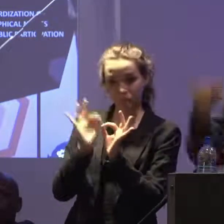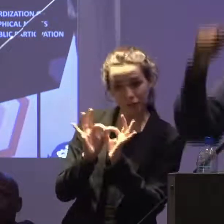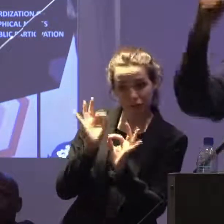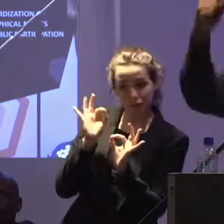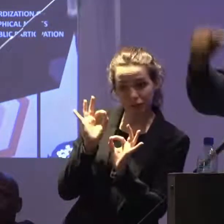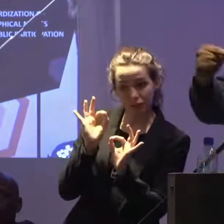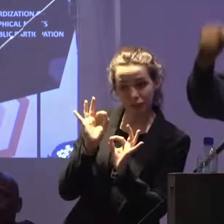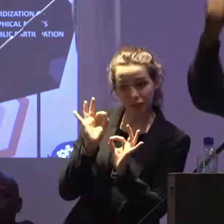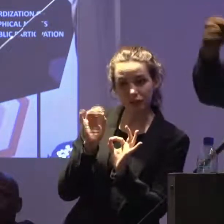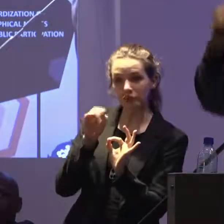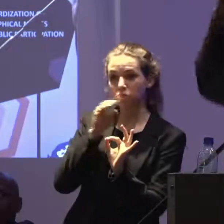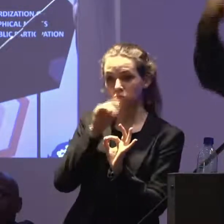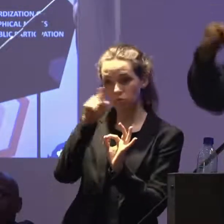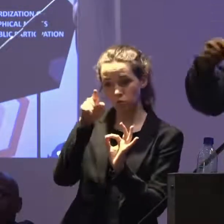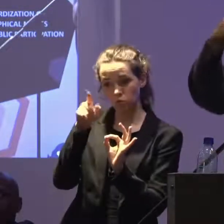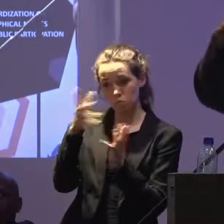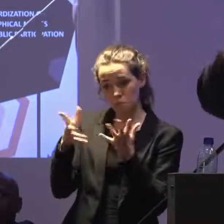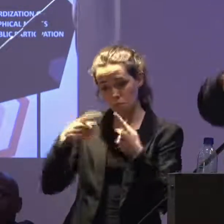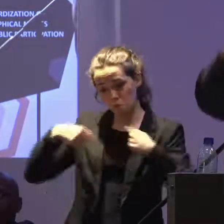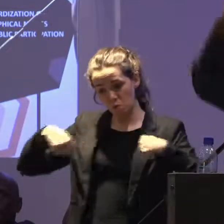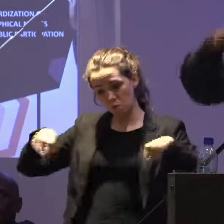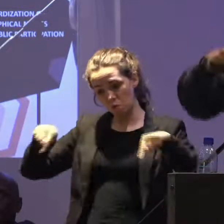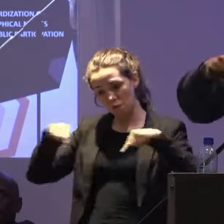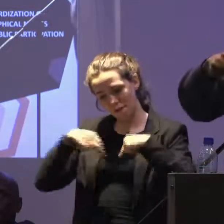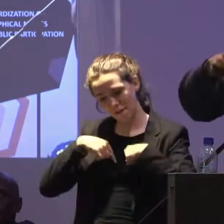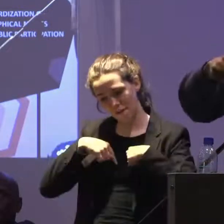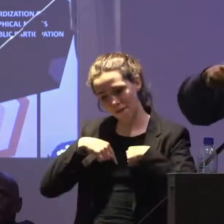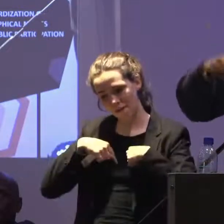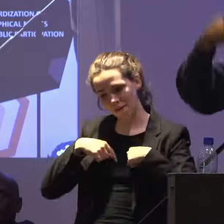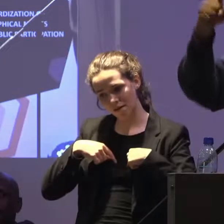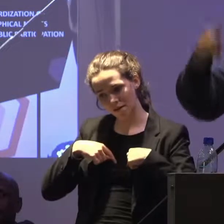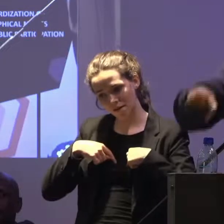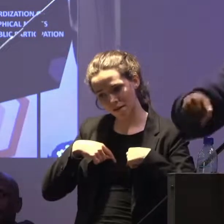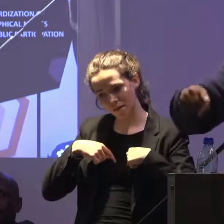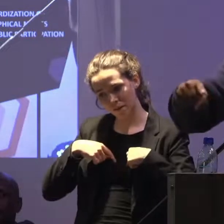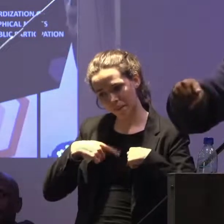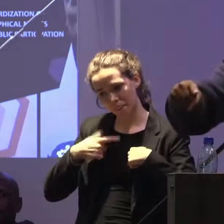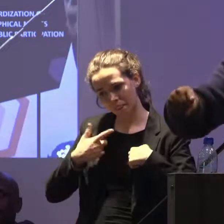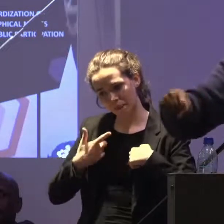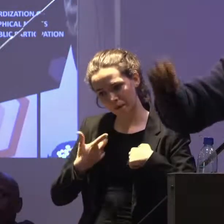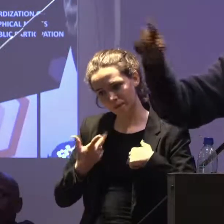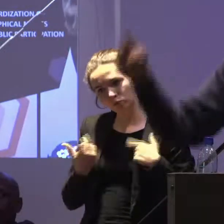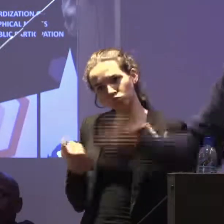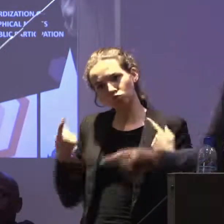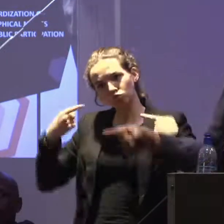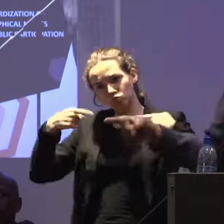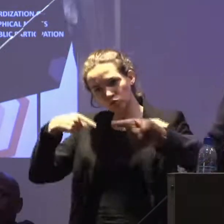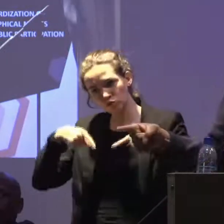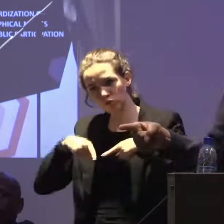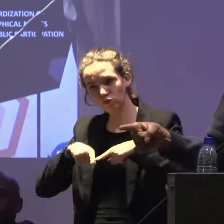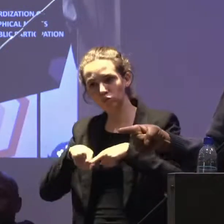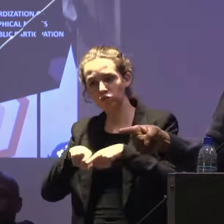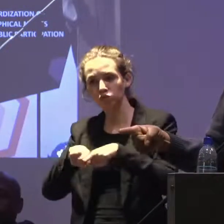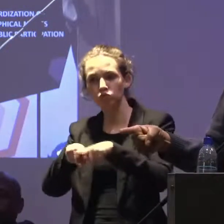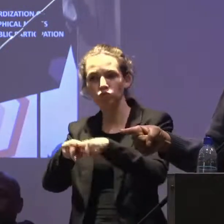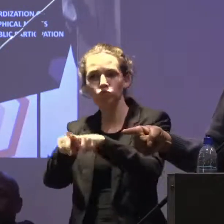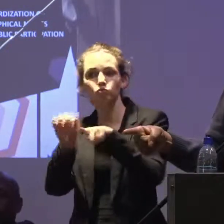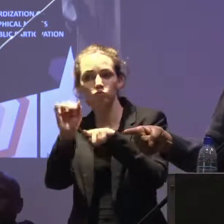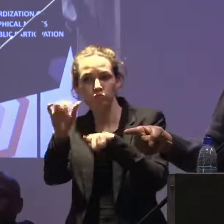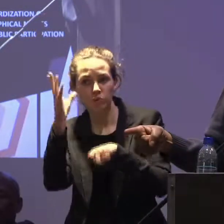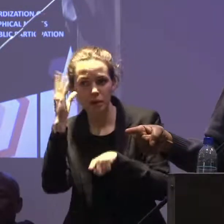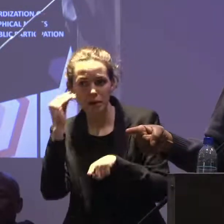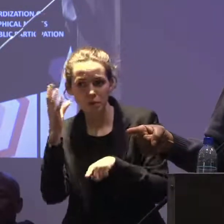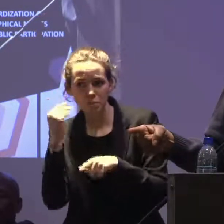can you allow us to walk this road with you?